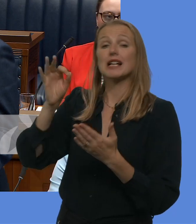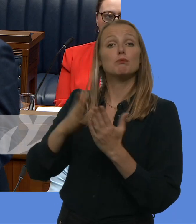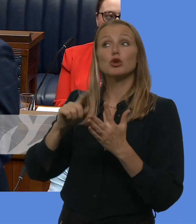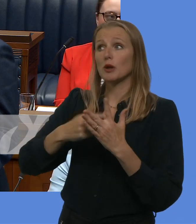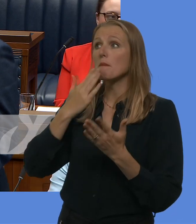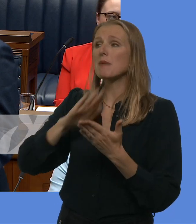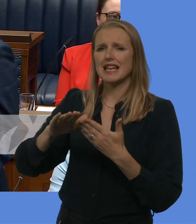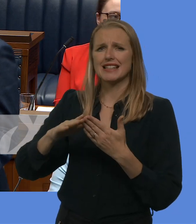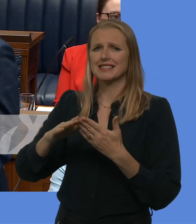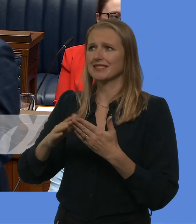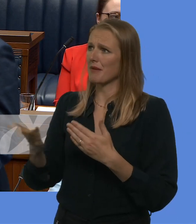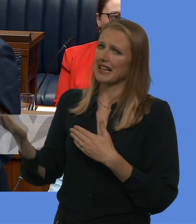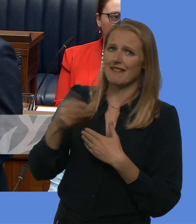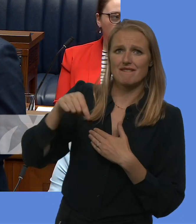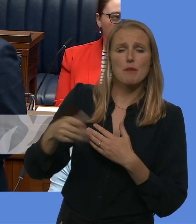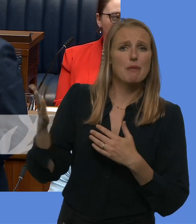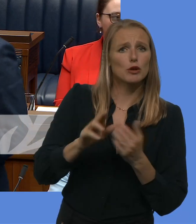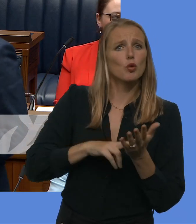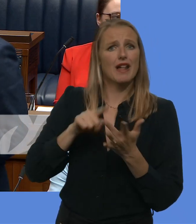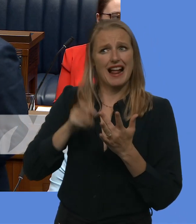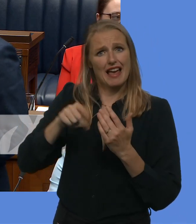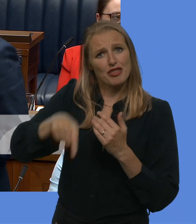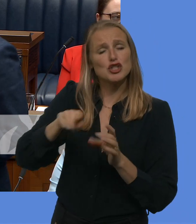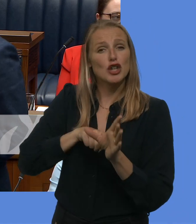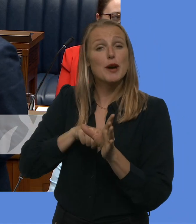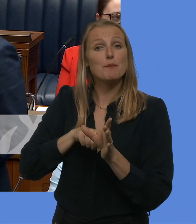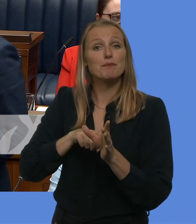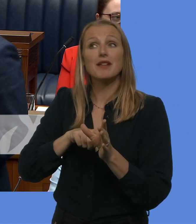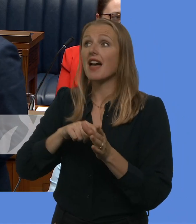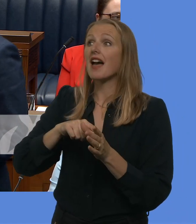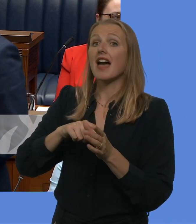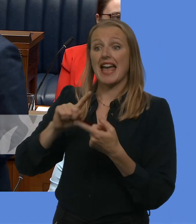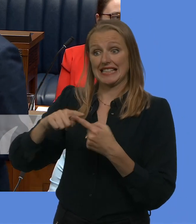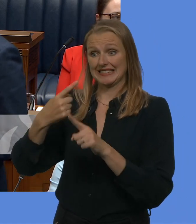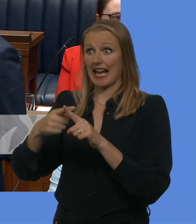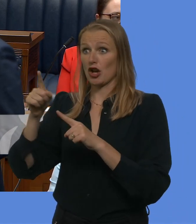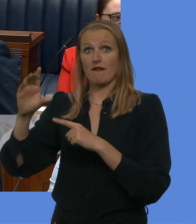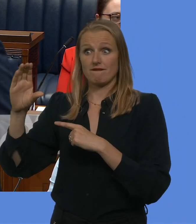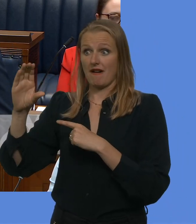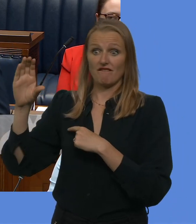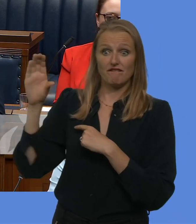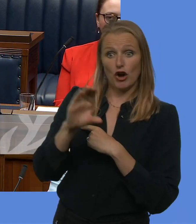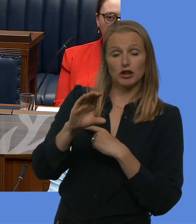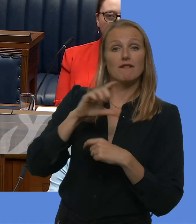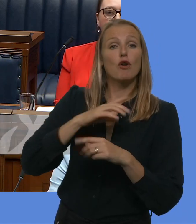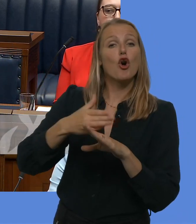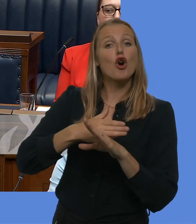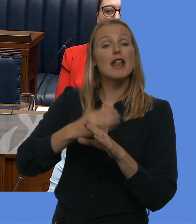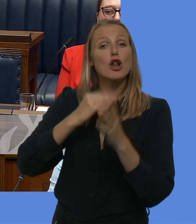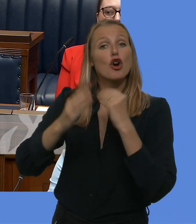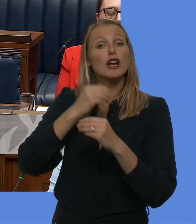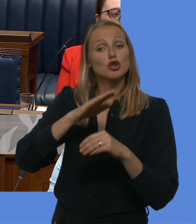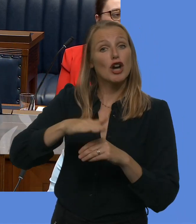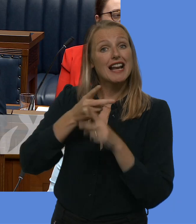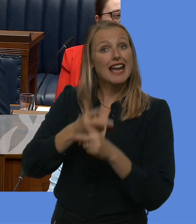provision to Northern Ireland this year. The funding made available by the Executive to support the early learning and childcare